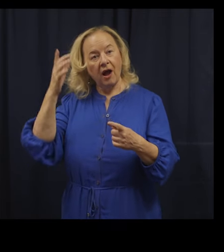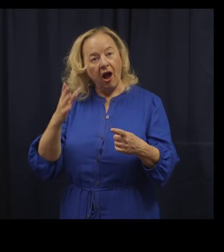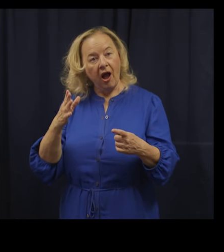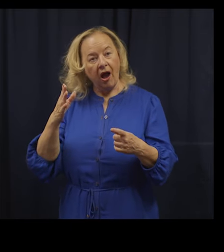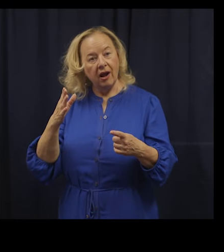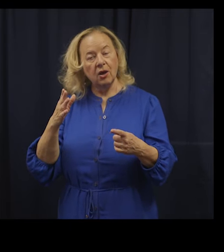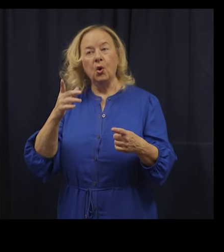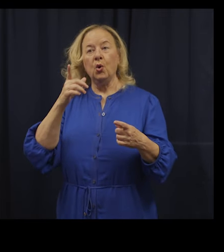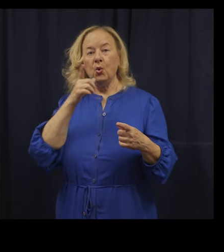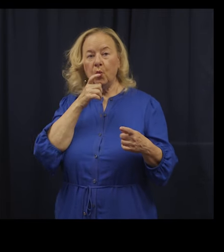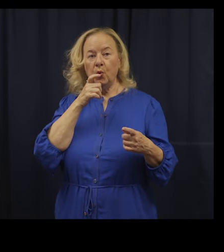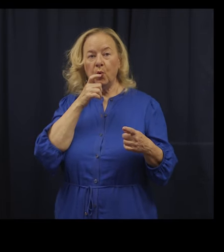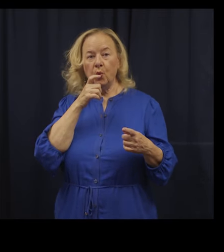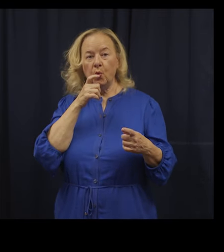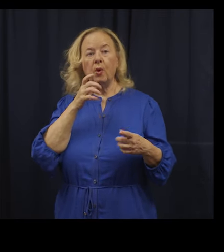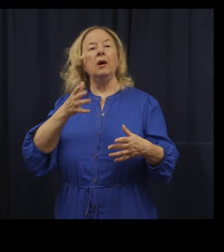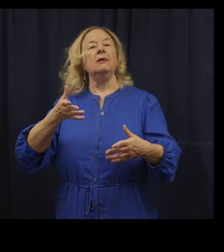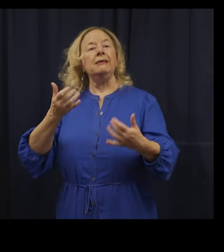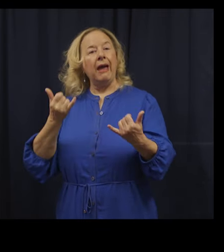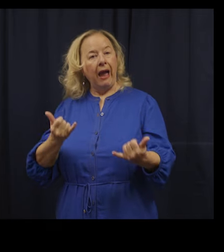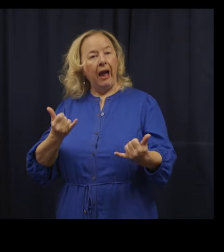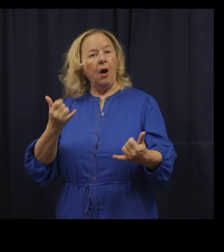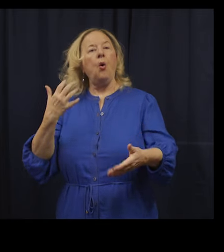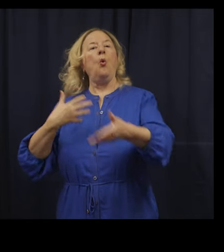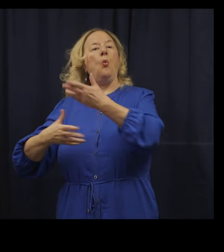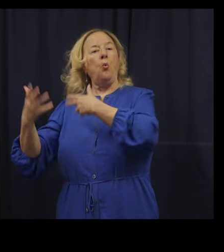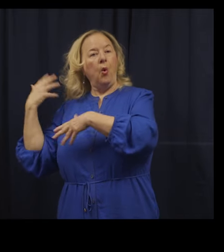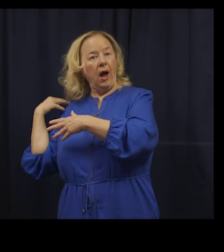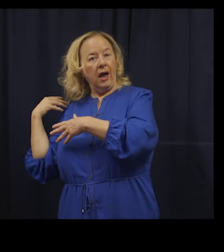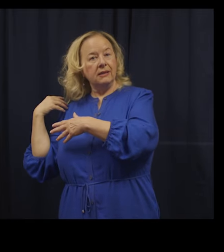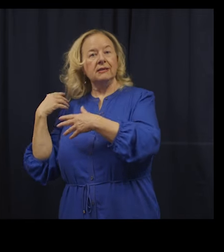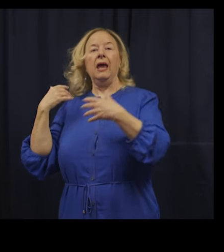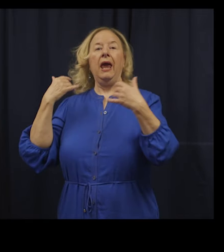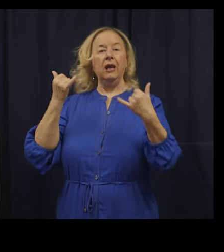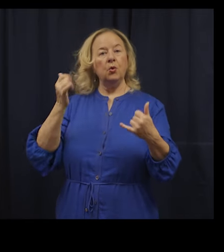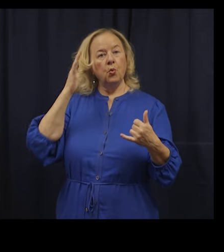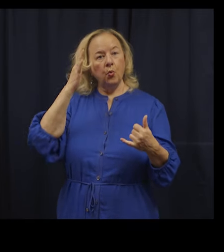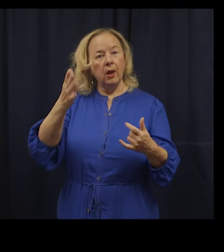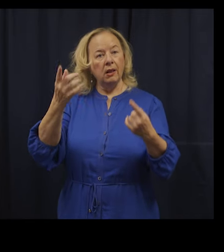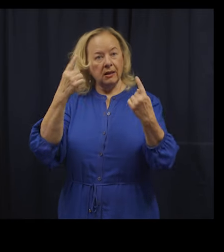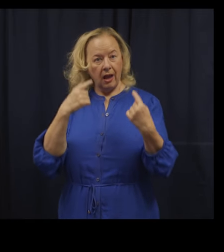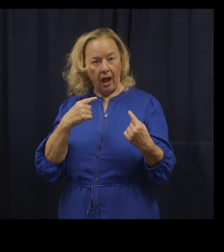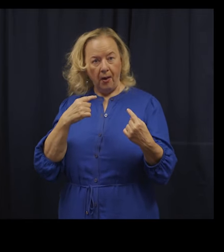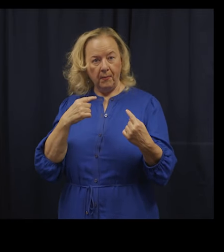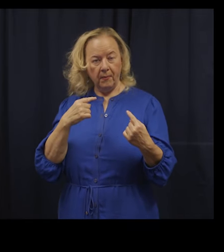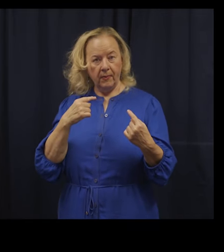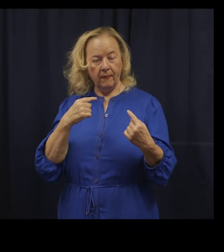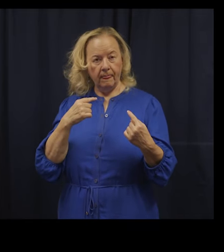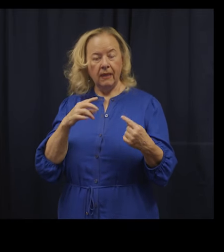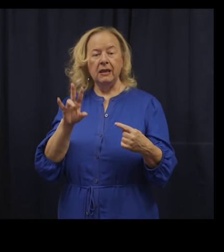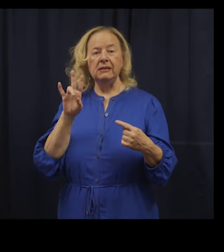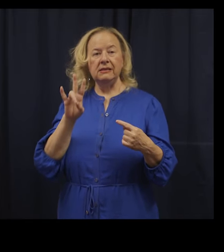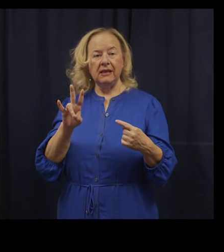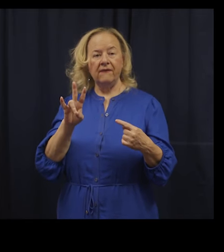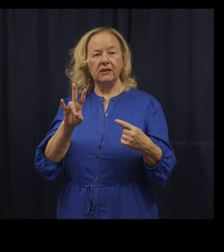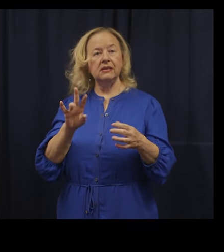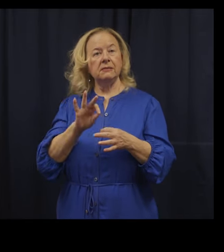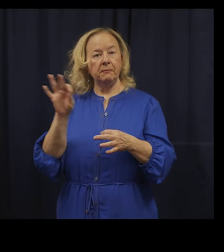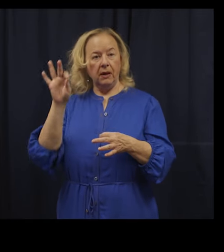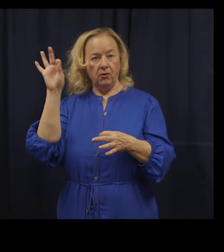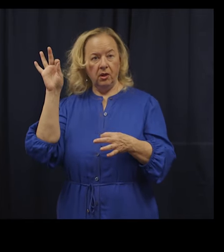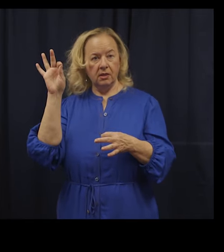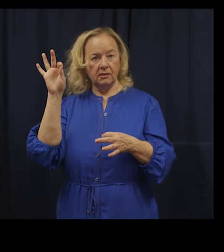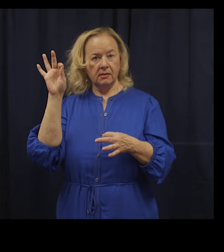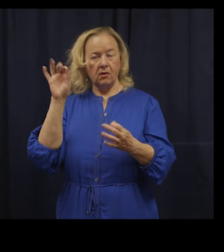is, who was, and who is to come, and from the seven spirits who